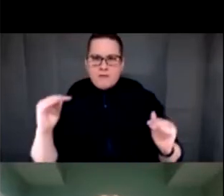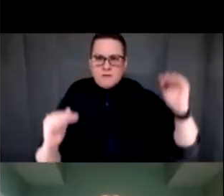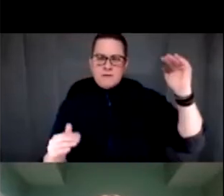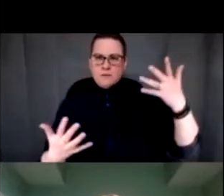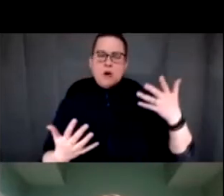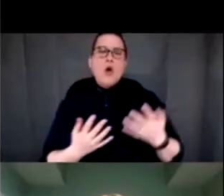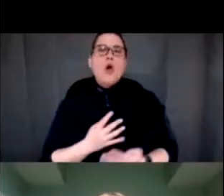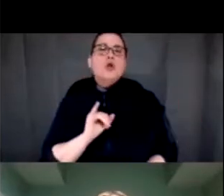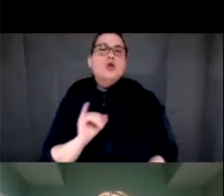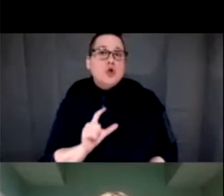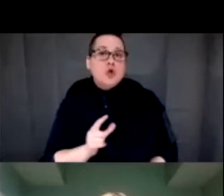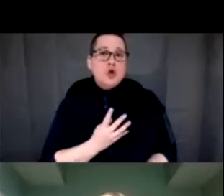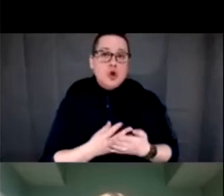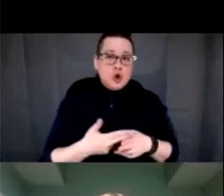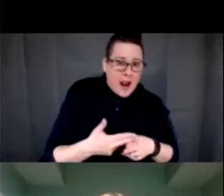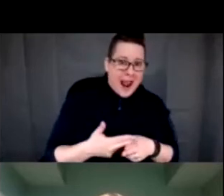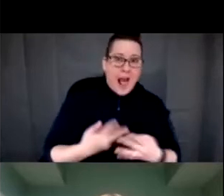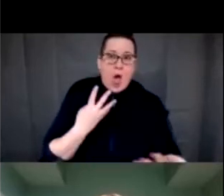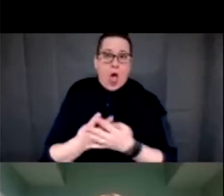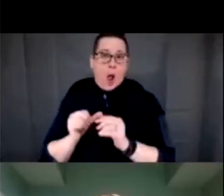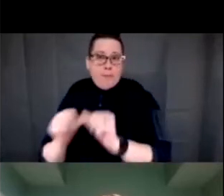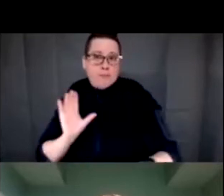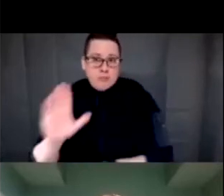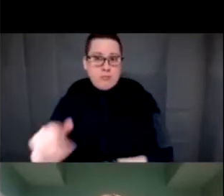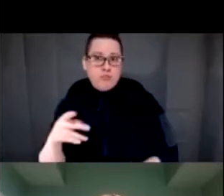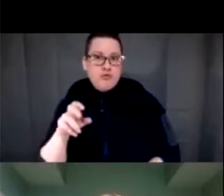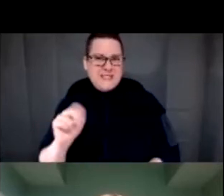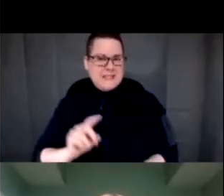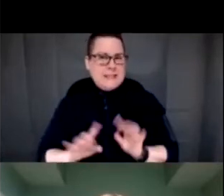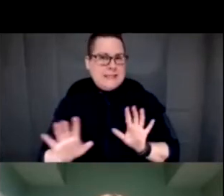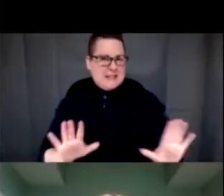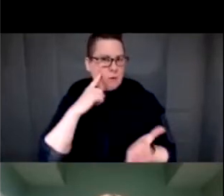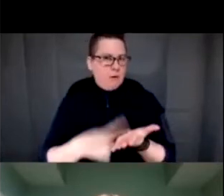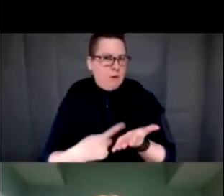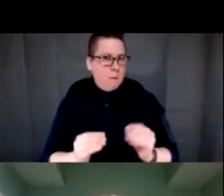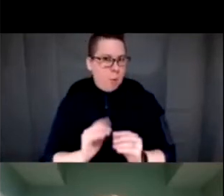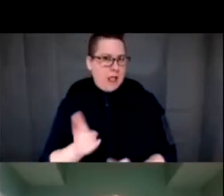and the prisons. So I'll touch base on that a little later.